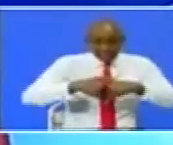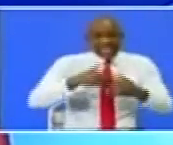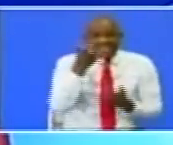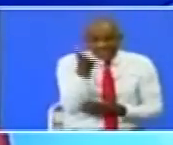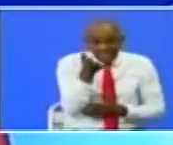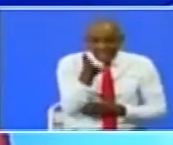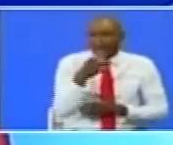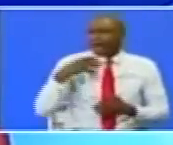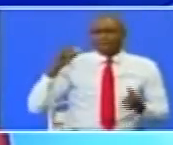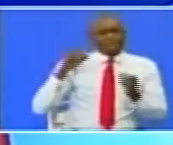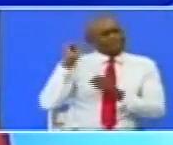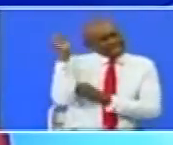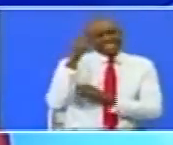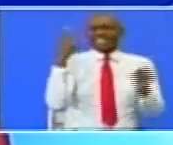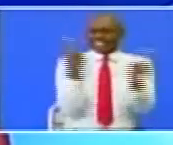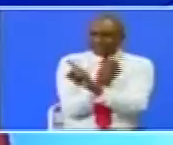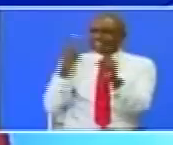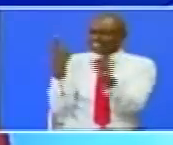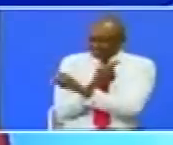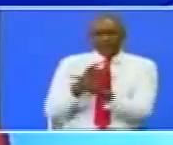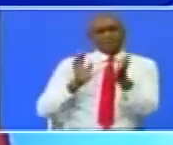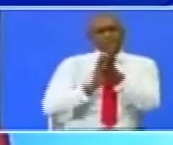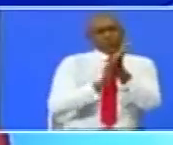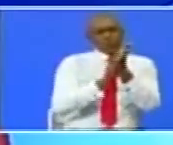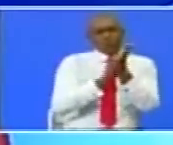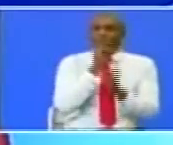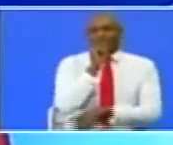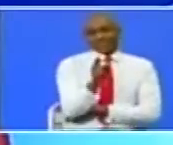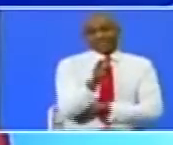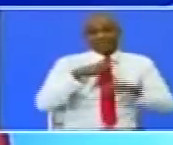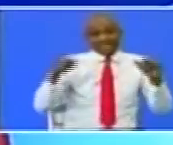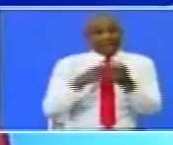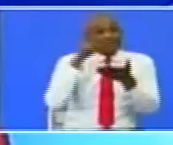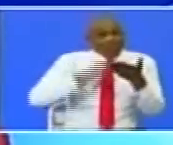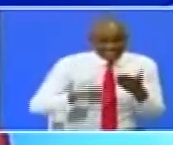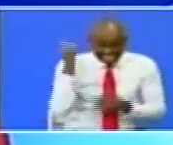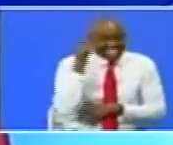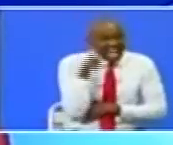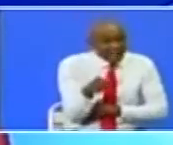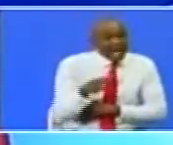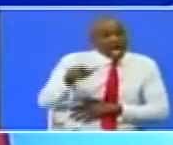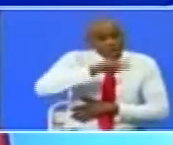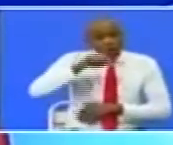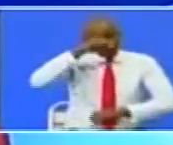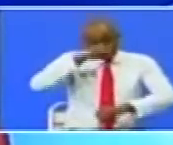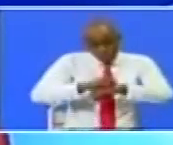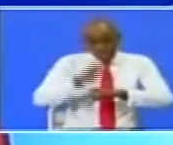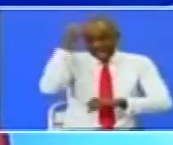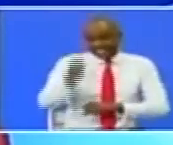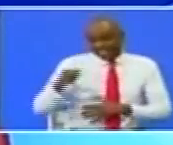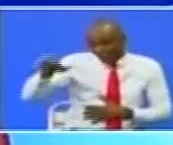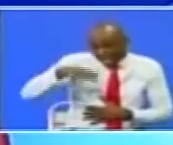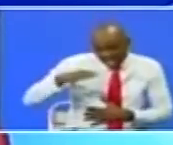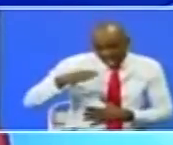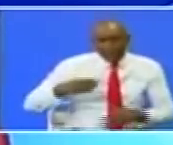a standing ovation. But now a high-ranking school in Kajiado has refused to admit Elijah after learning of his